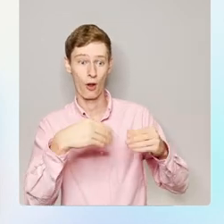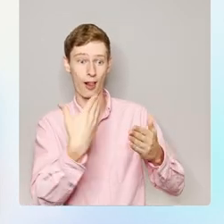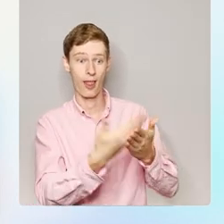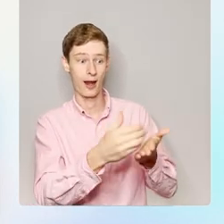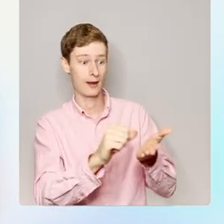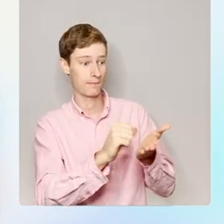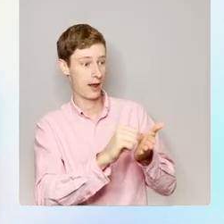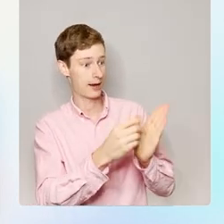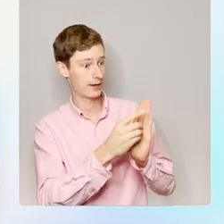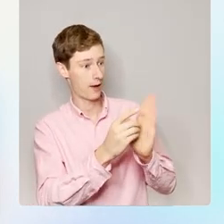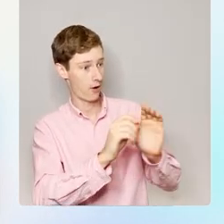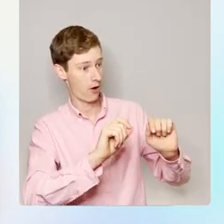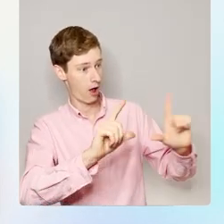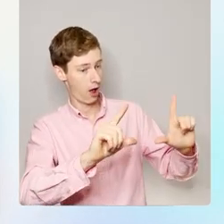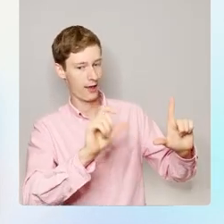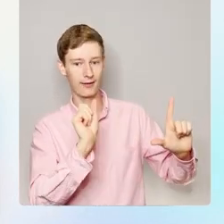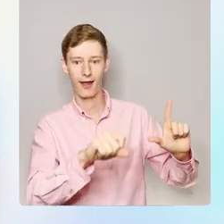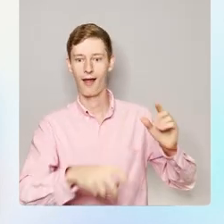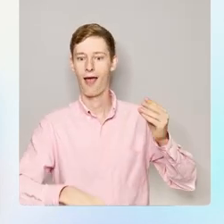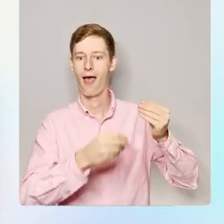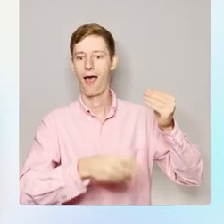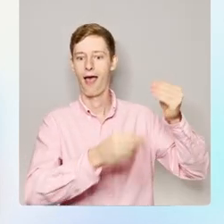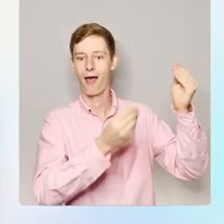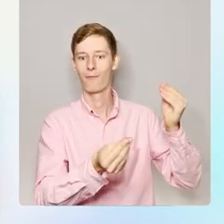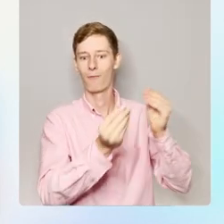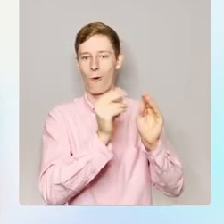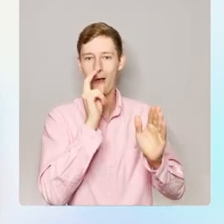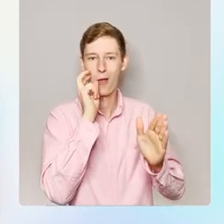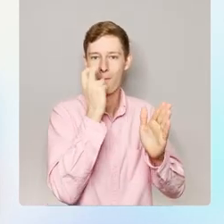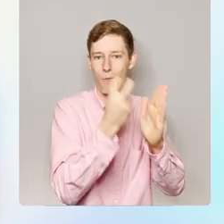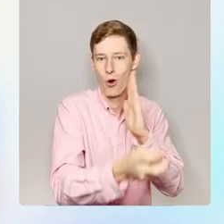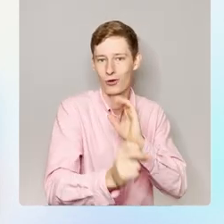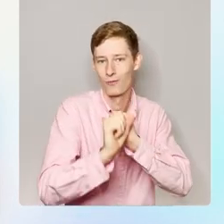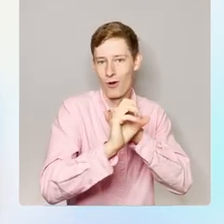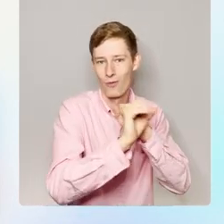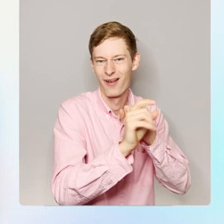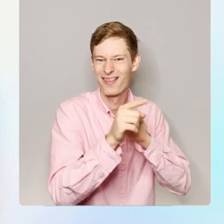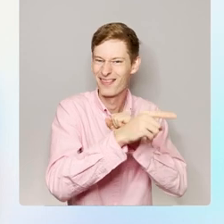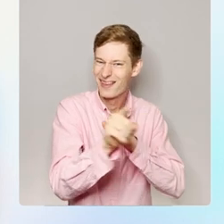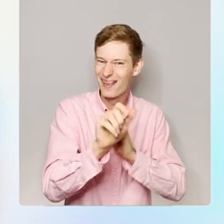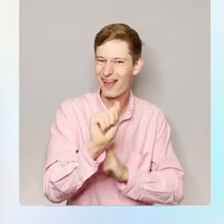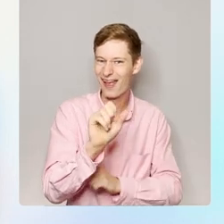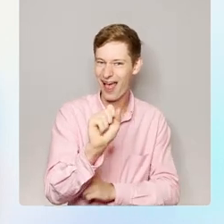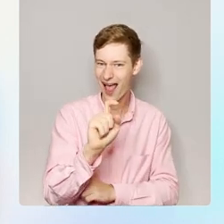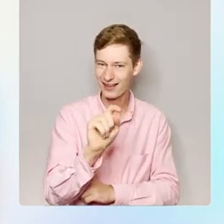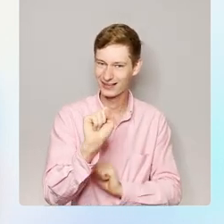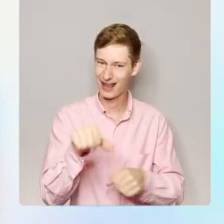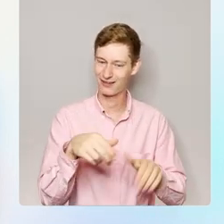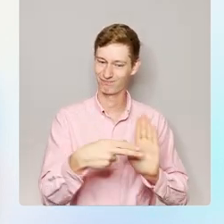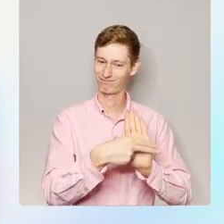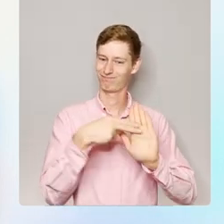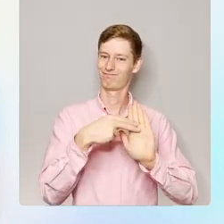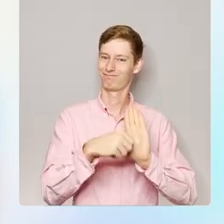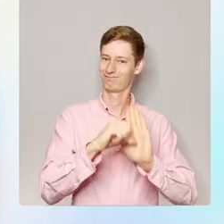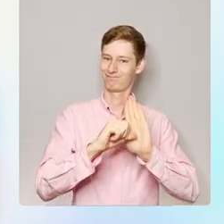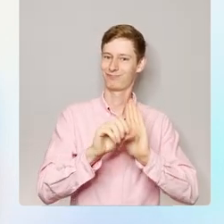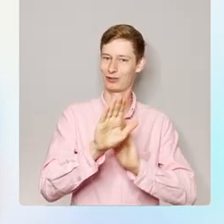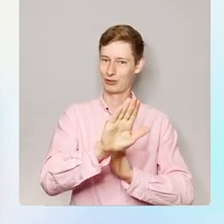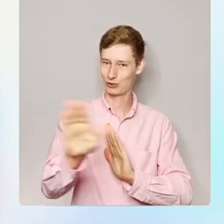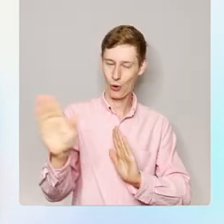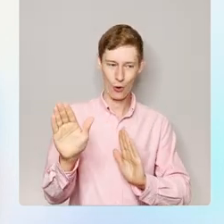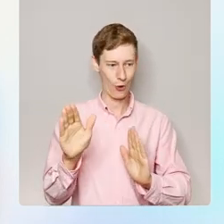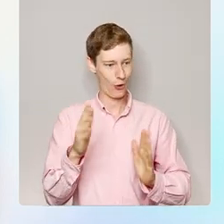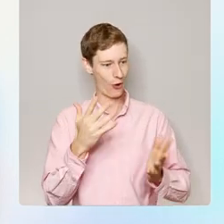promos and on your app's product details page. You can use these assets to highlight your app's aesthetics as it appears in